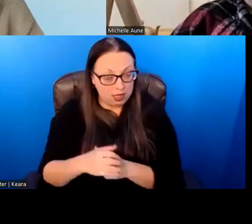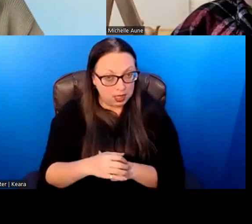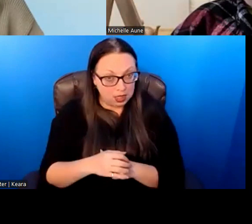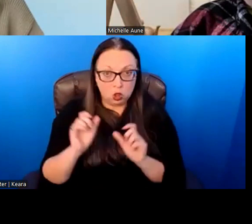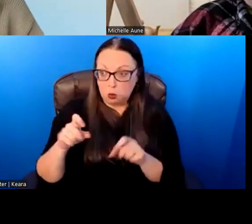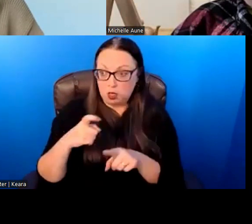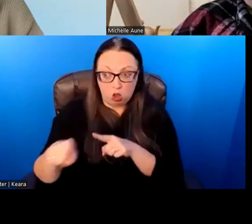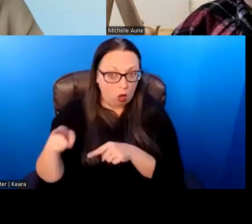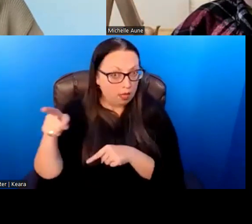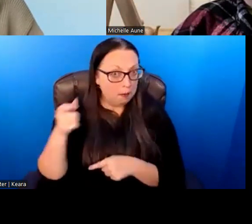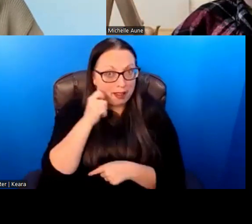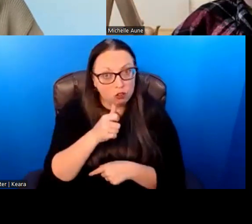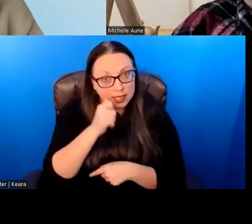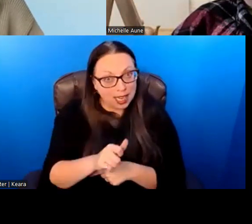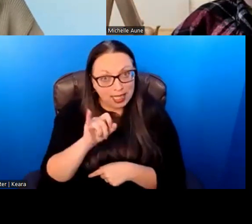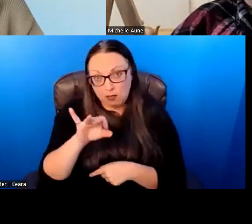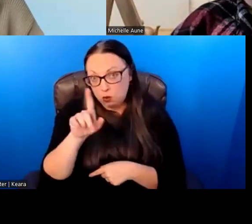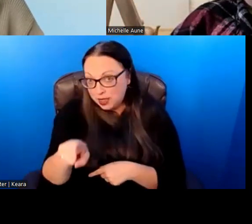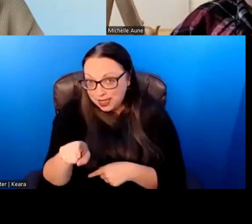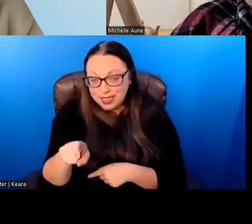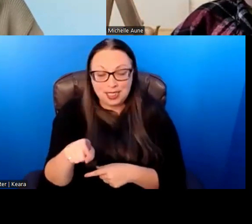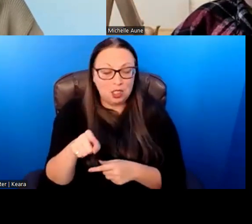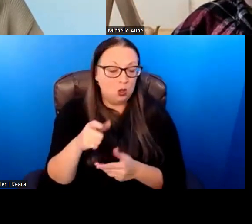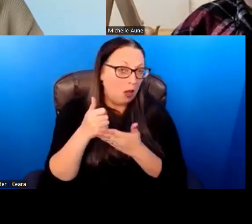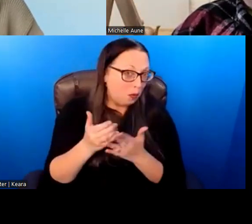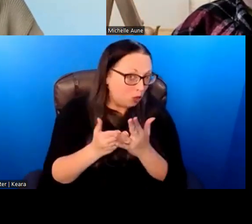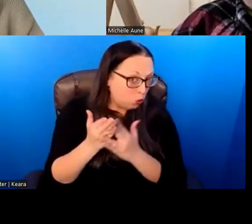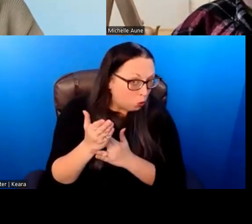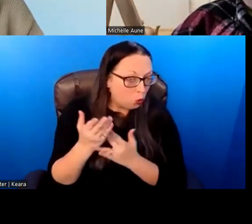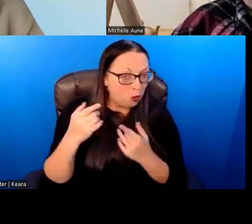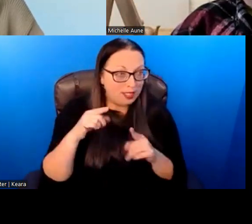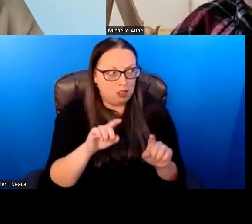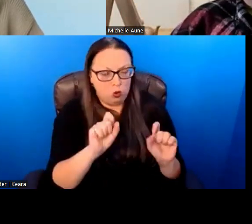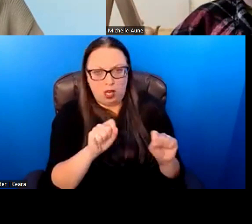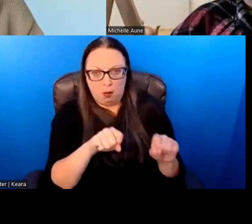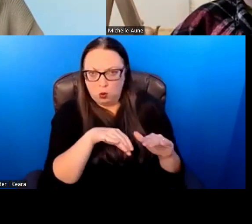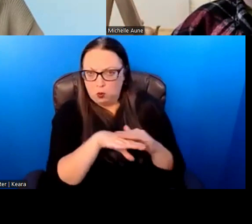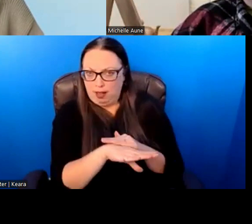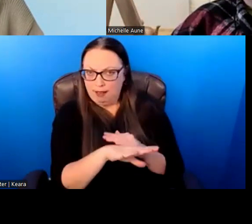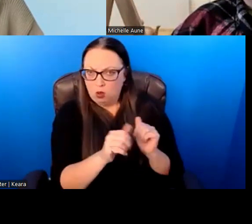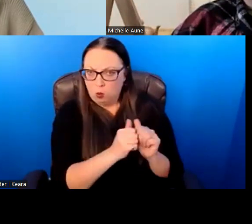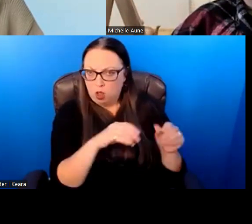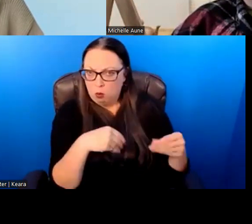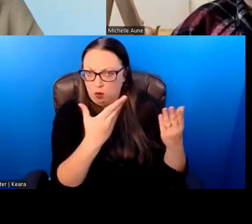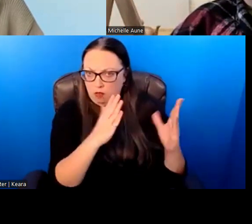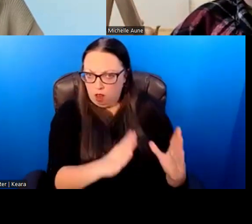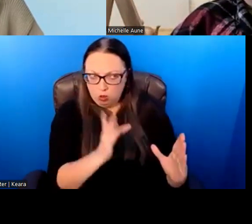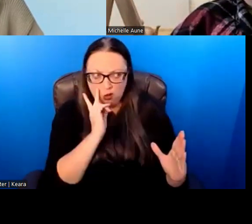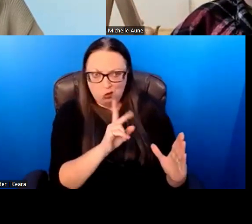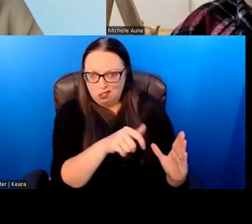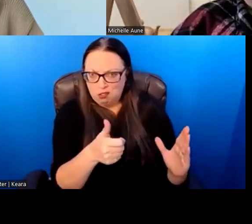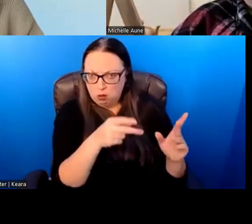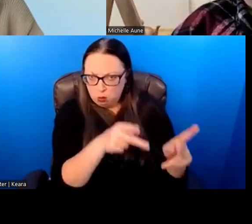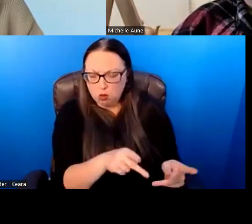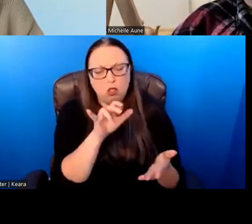can call them every day if you want to kind of get you through until you're able to get in to see someone. And so